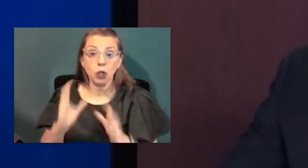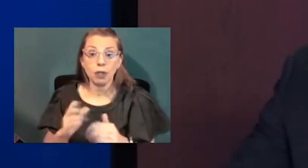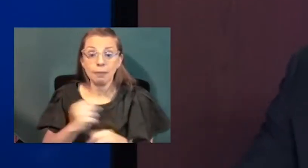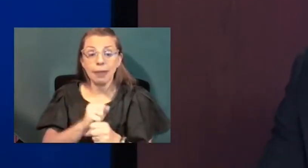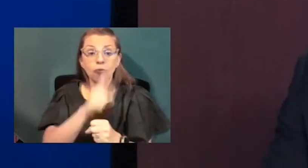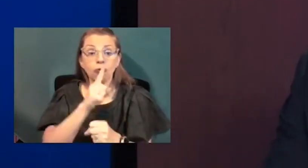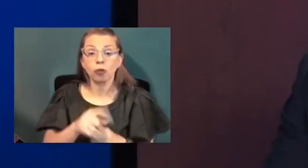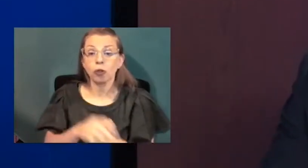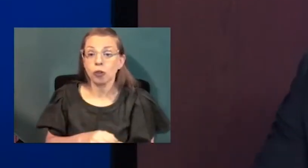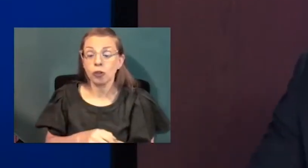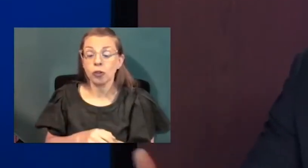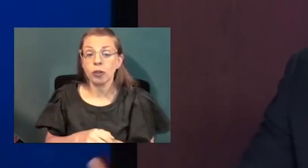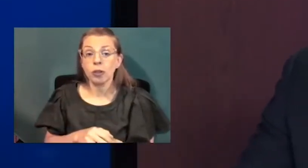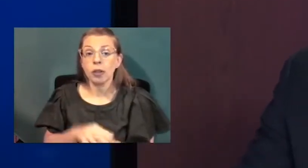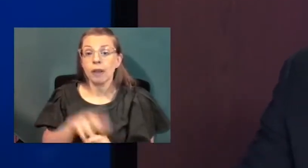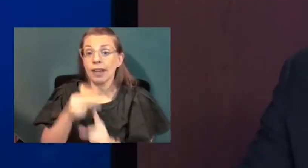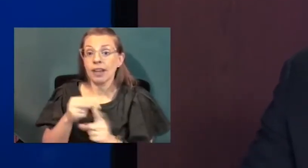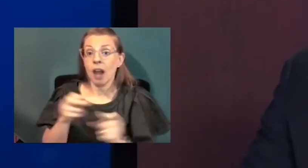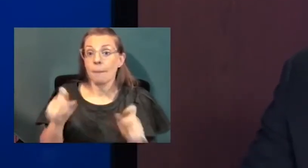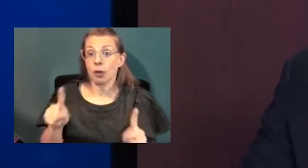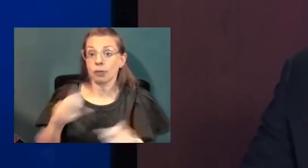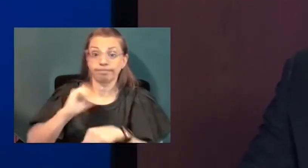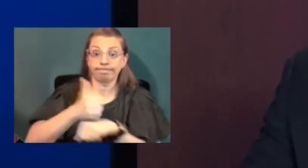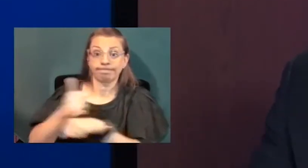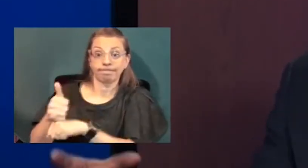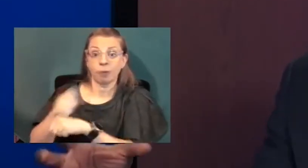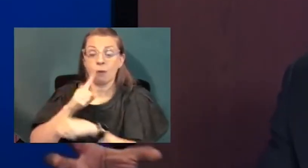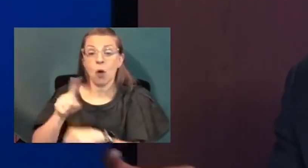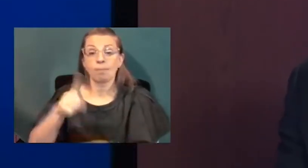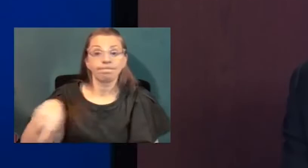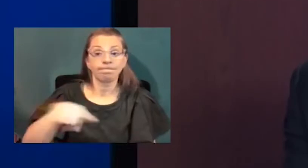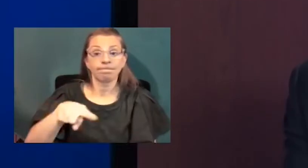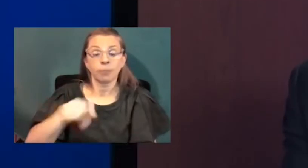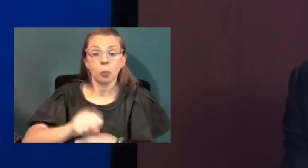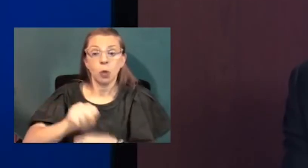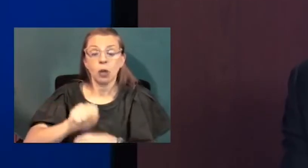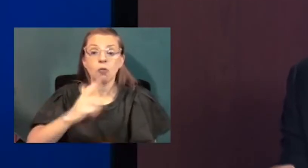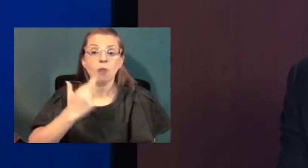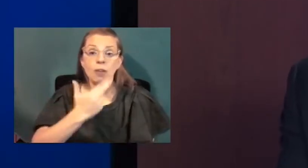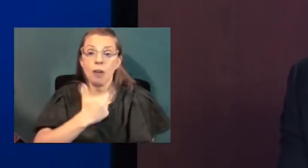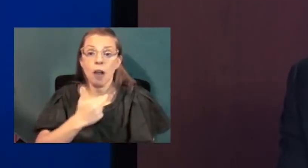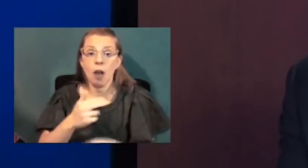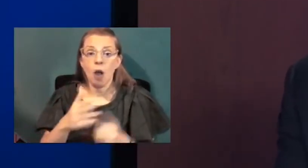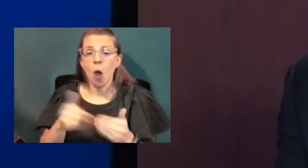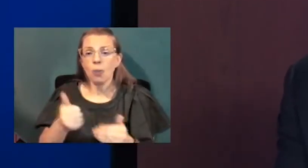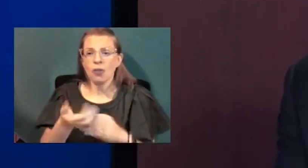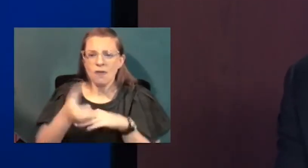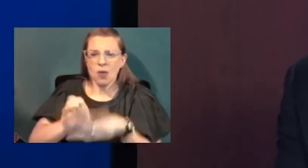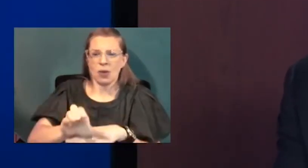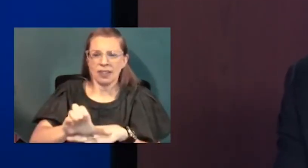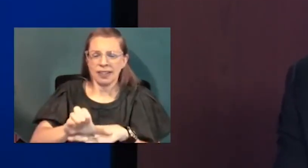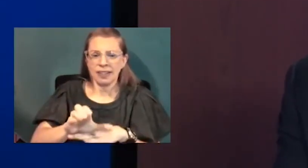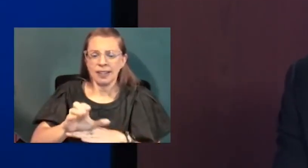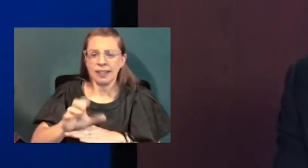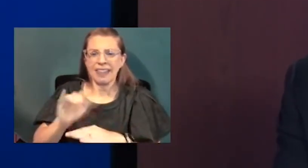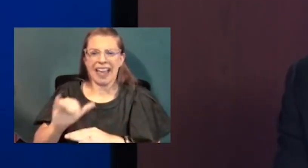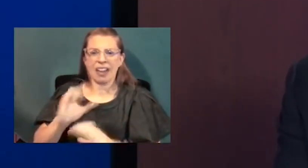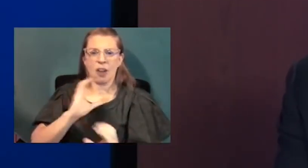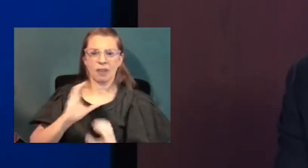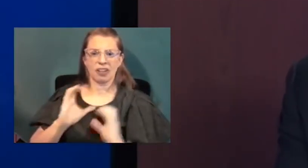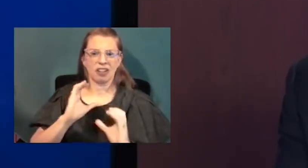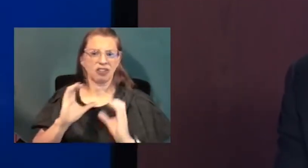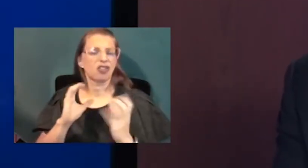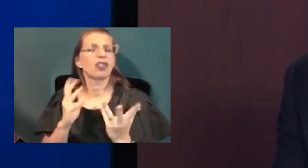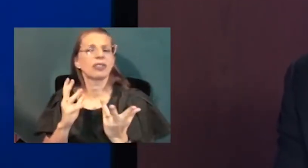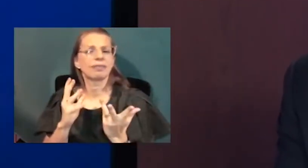having vaccination opportunities for those in the restaurant industry. So it almost forces that level of conversation that we don't always get.